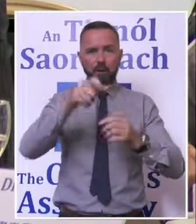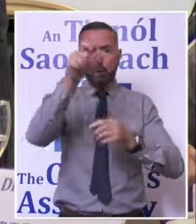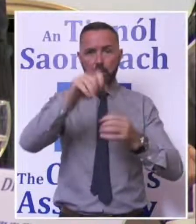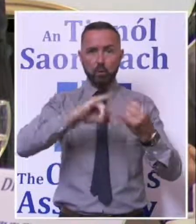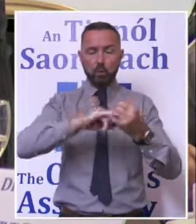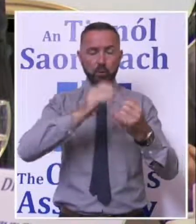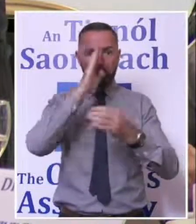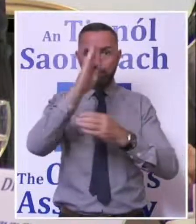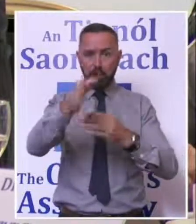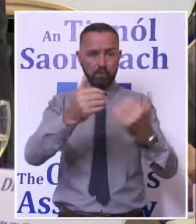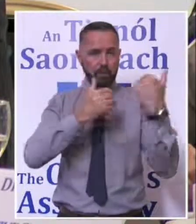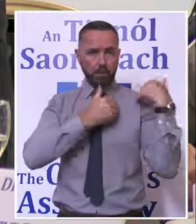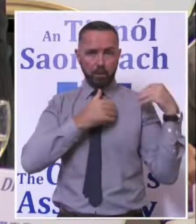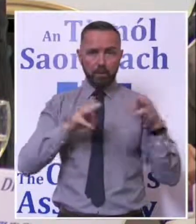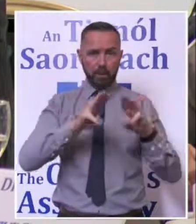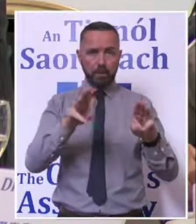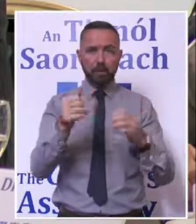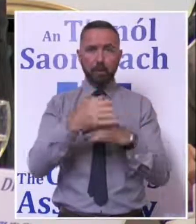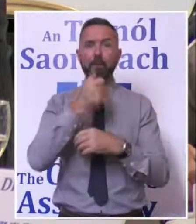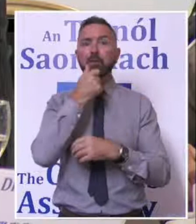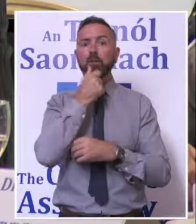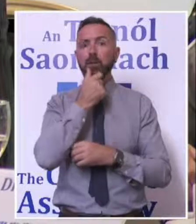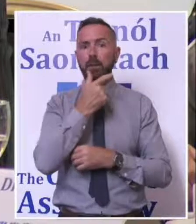to the people of Dublin,